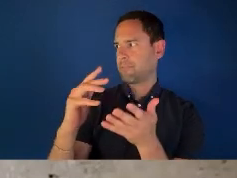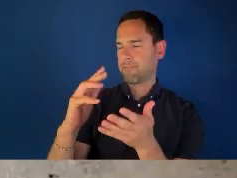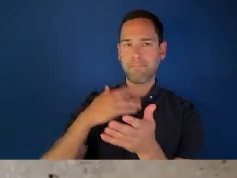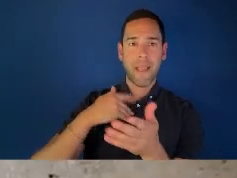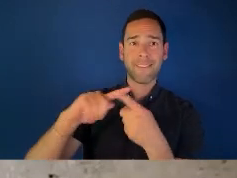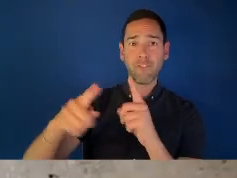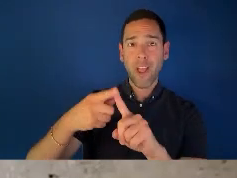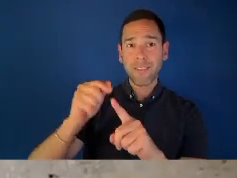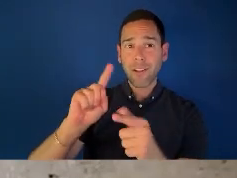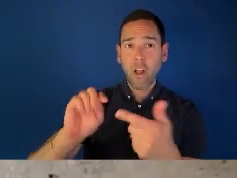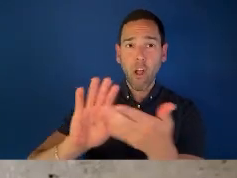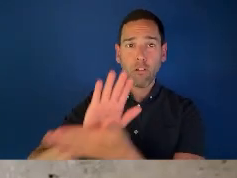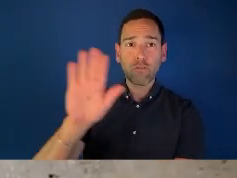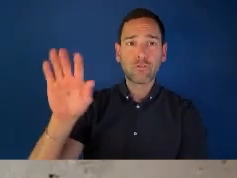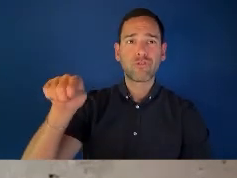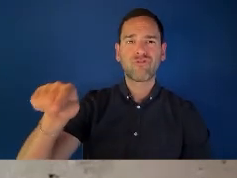heroes.